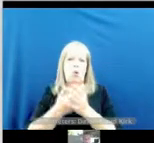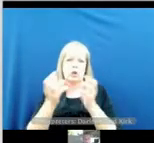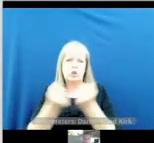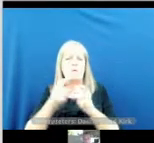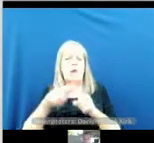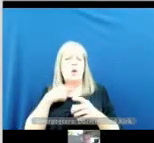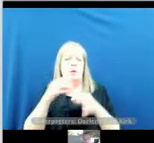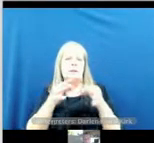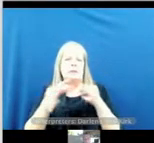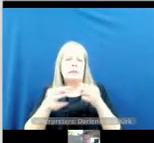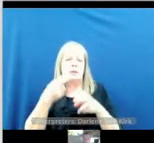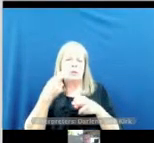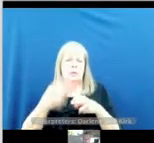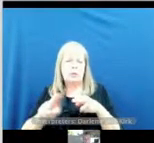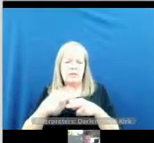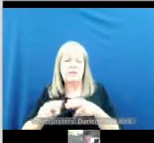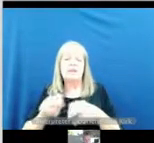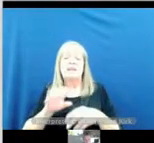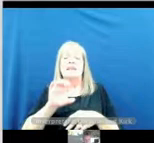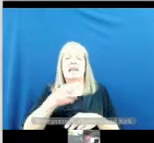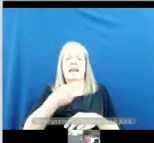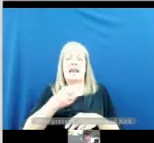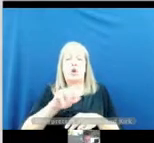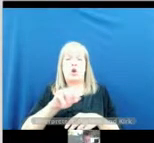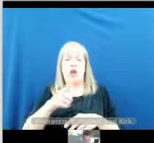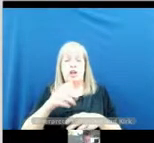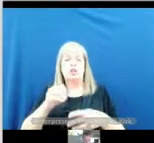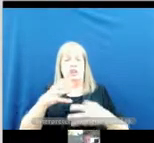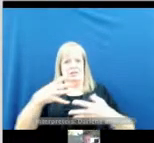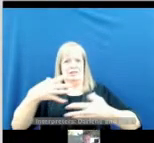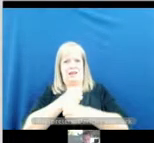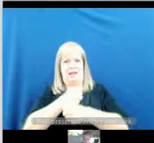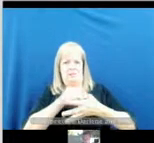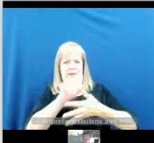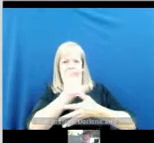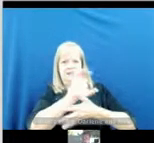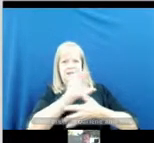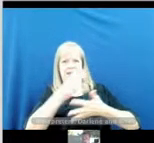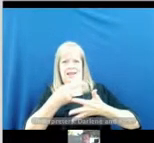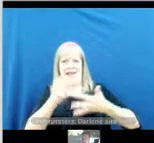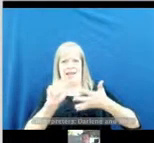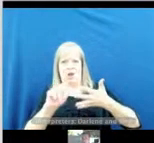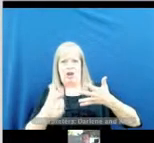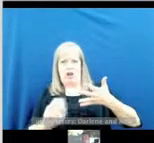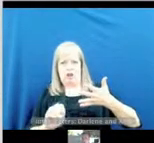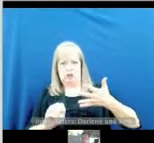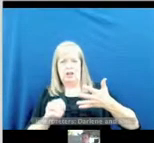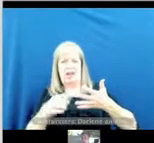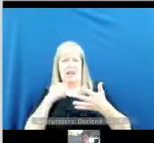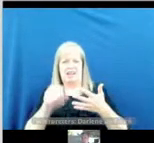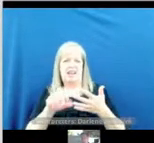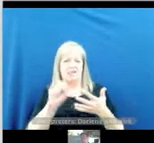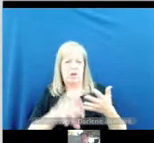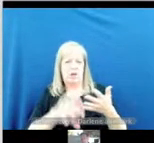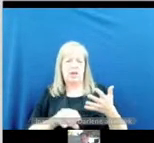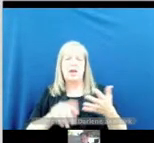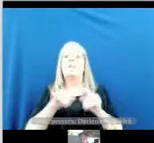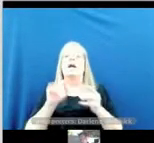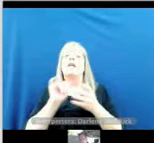an acronym, and I can put in here what each of those stand for. Basically, it's a